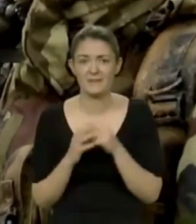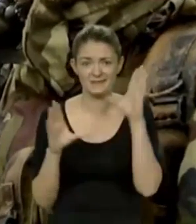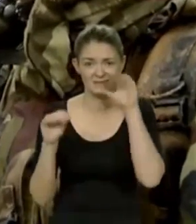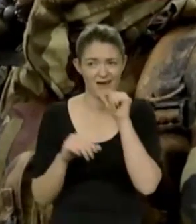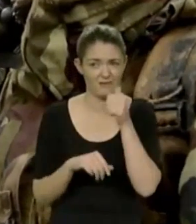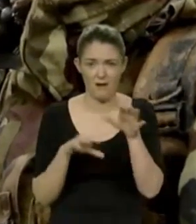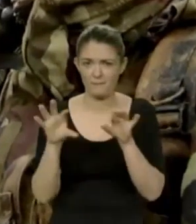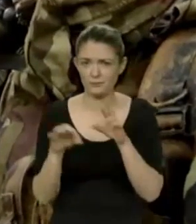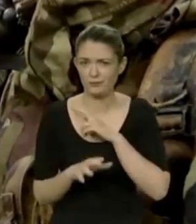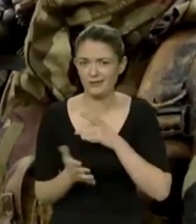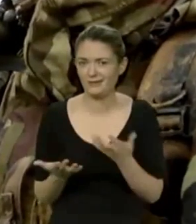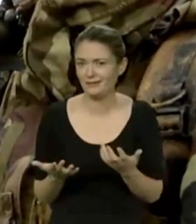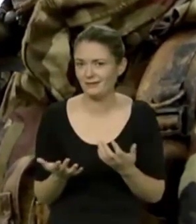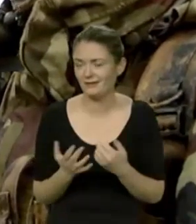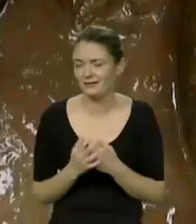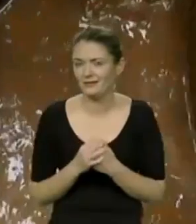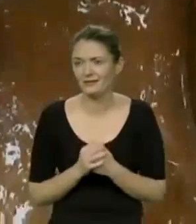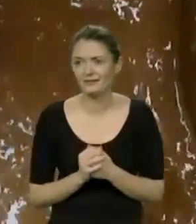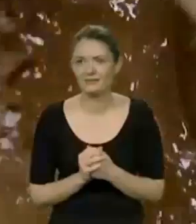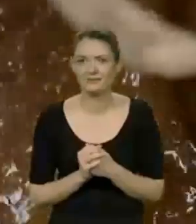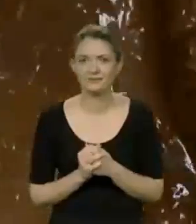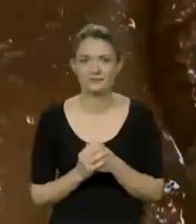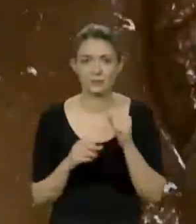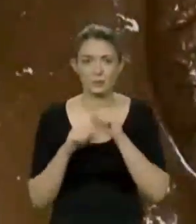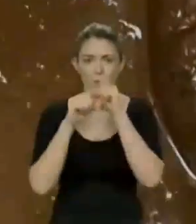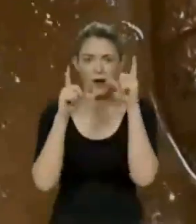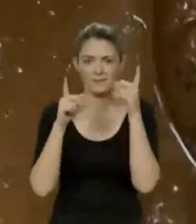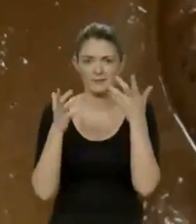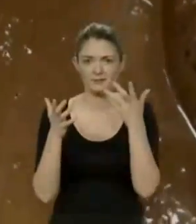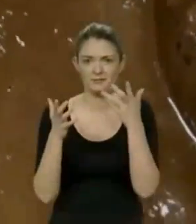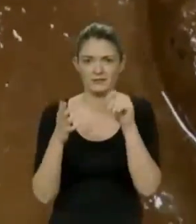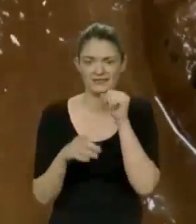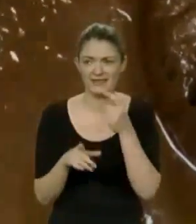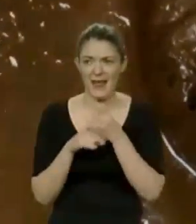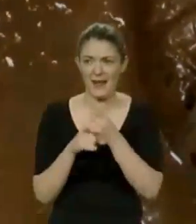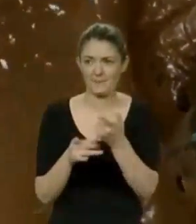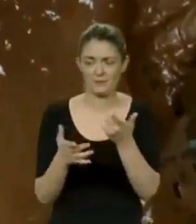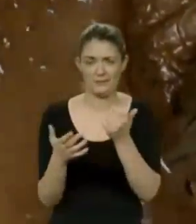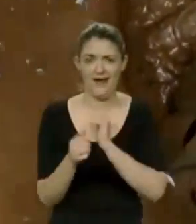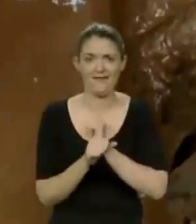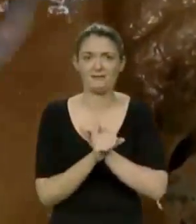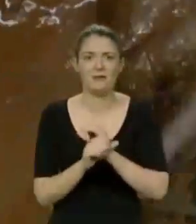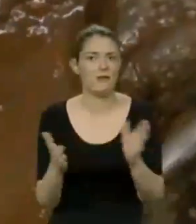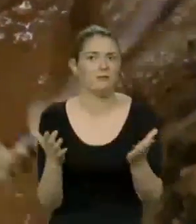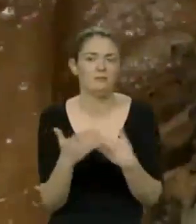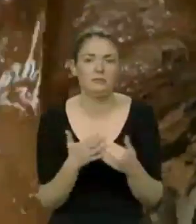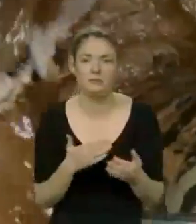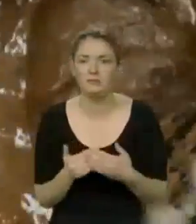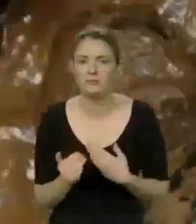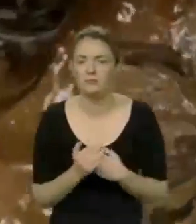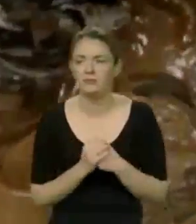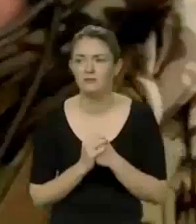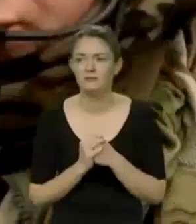not really an option in the trench. Even at that, like when you woke up, you were about 5 times colder. So it didn't help any bit